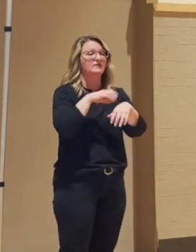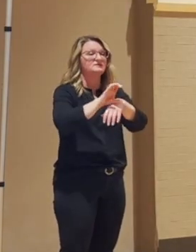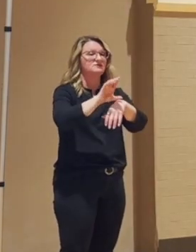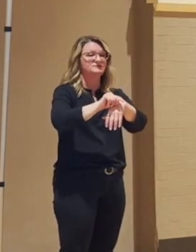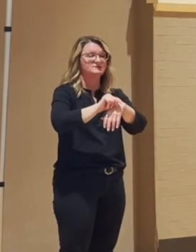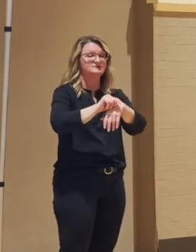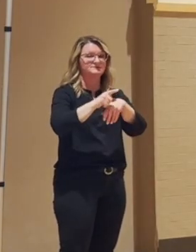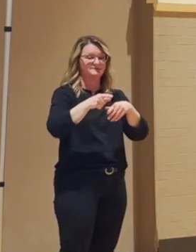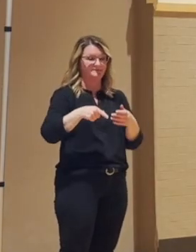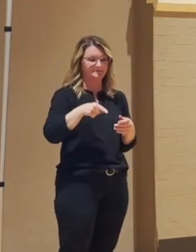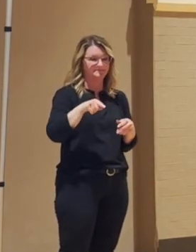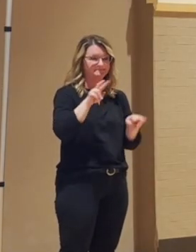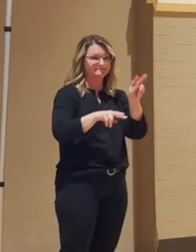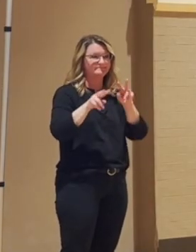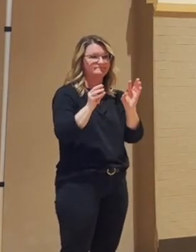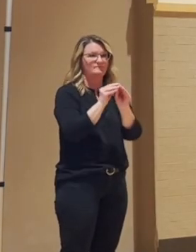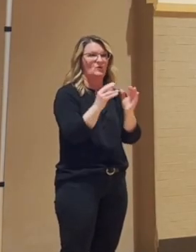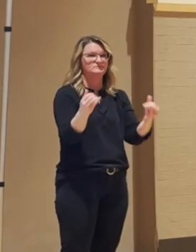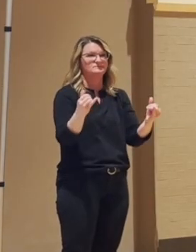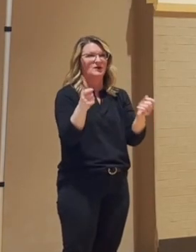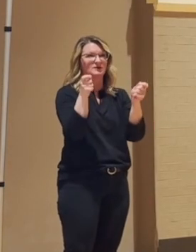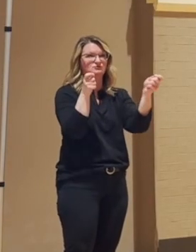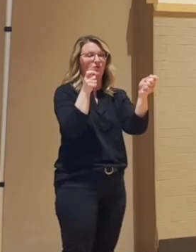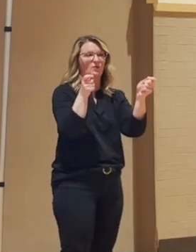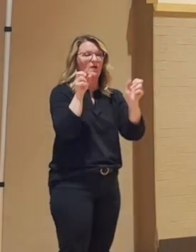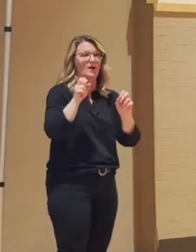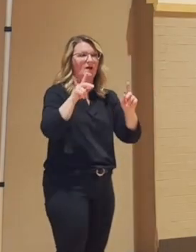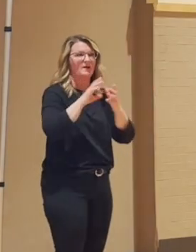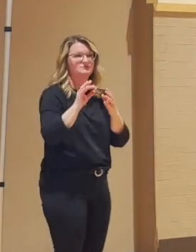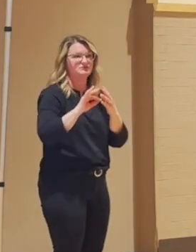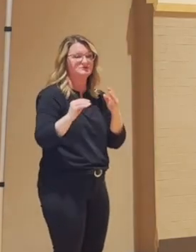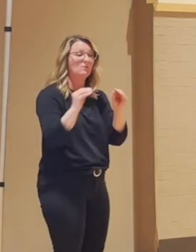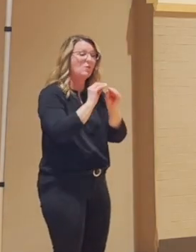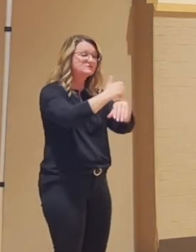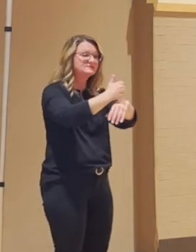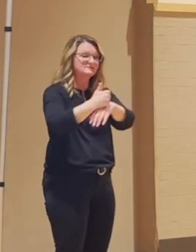at more real-time control options, so more sites that can be done,